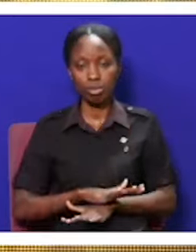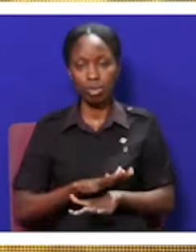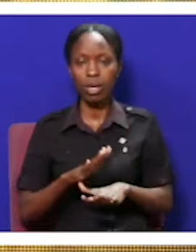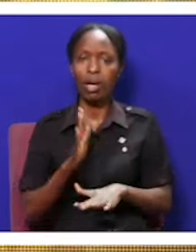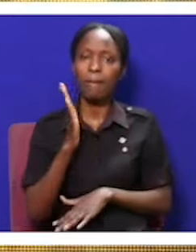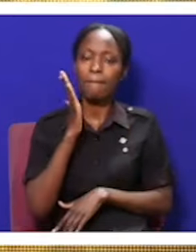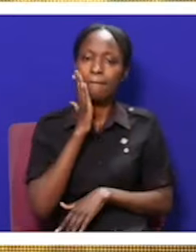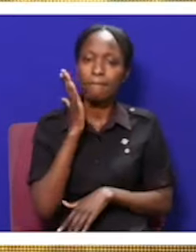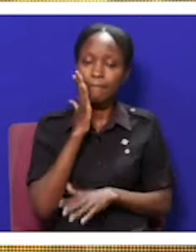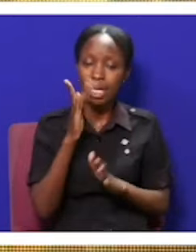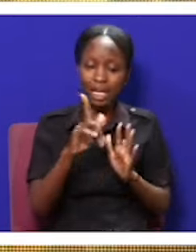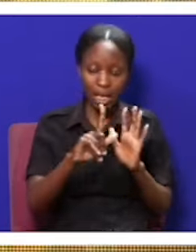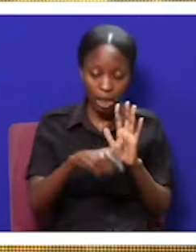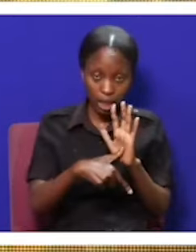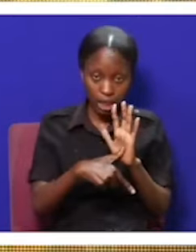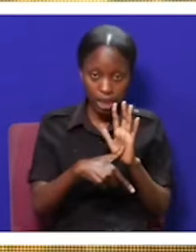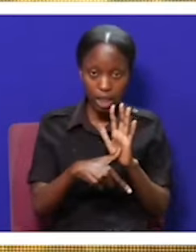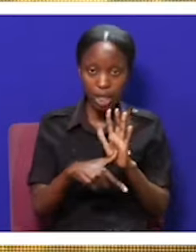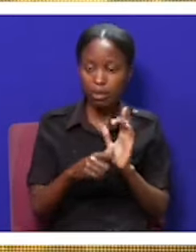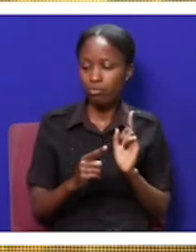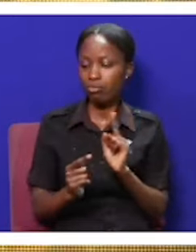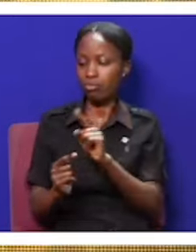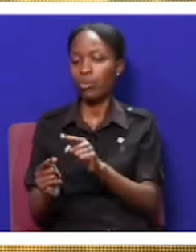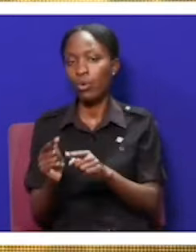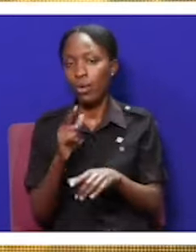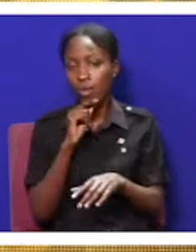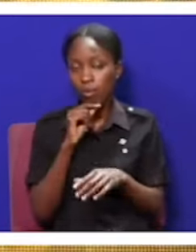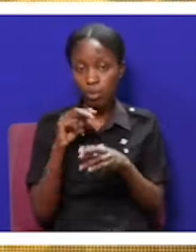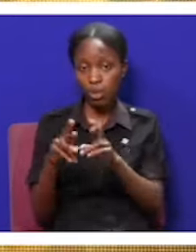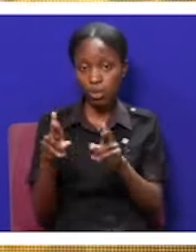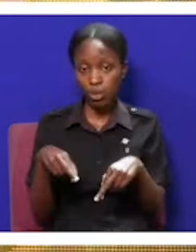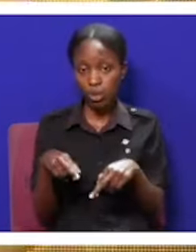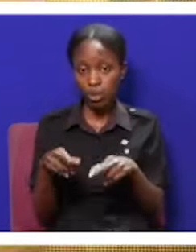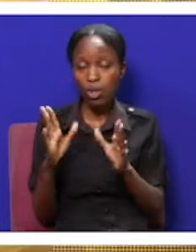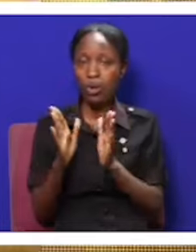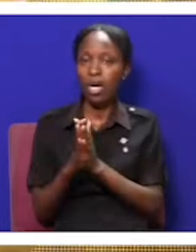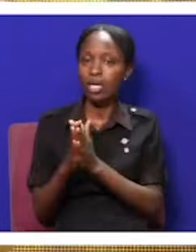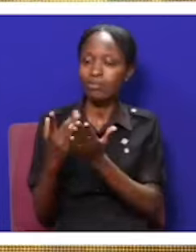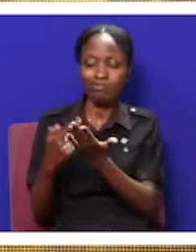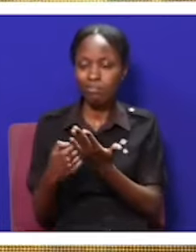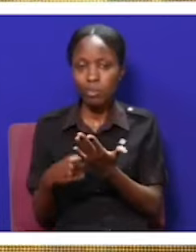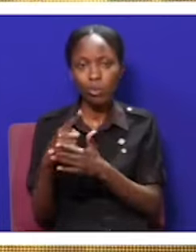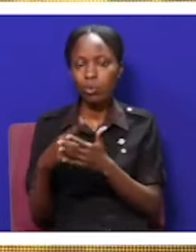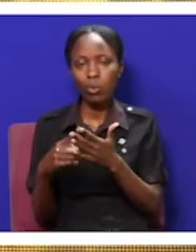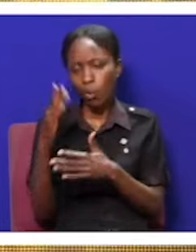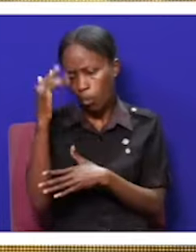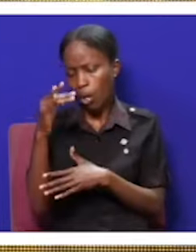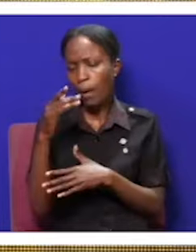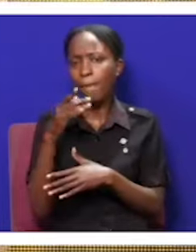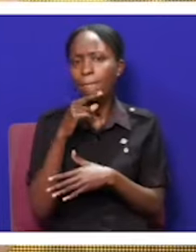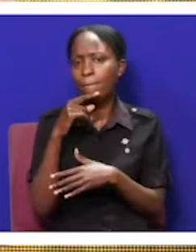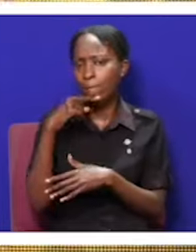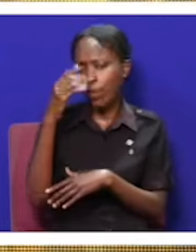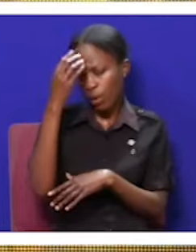His mother later went to him, and they spoke about what had offended him,